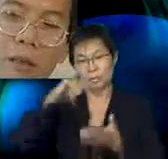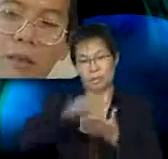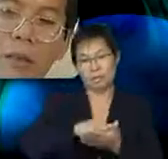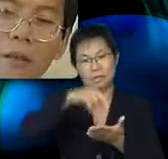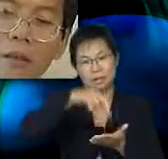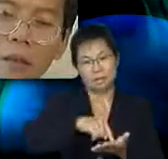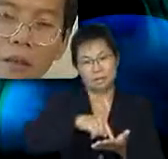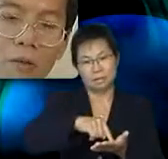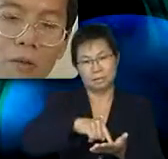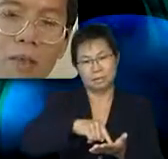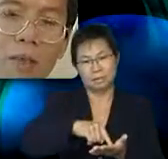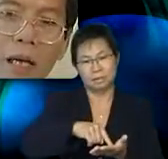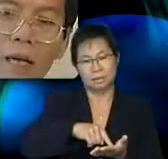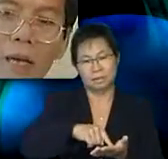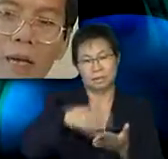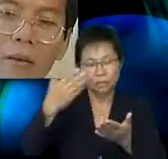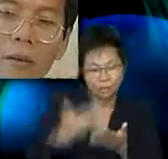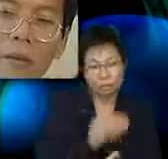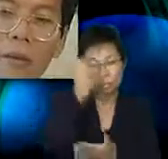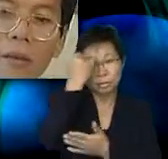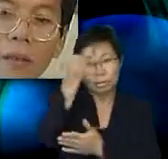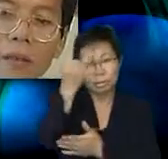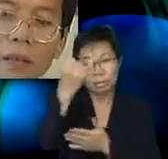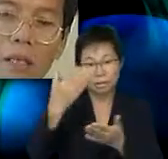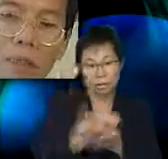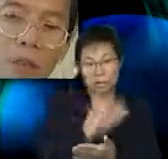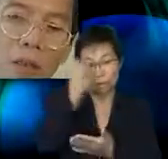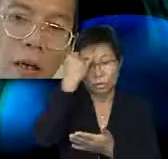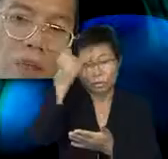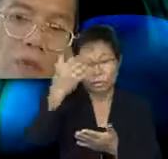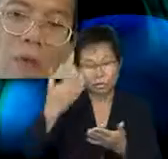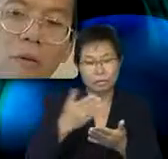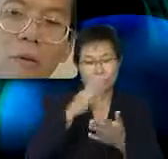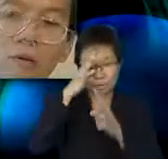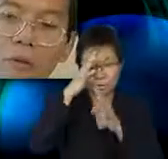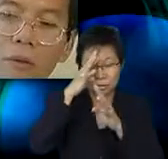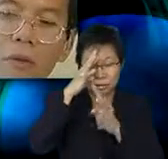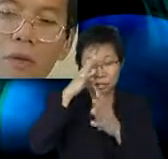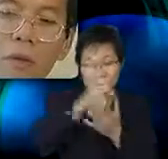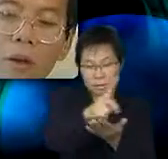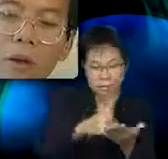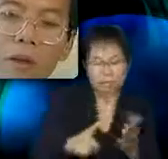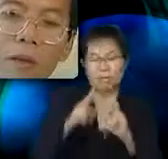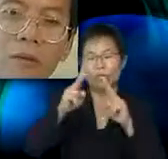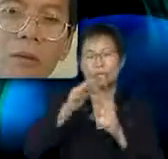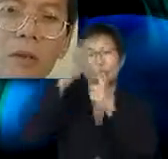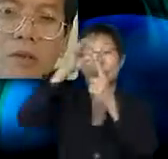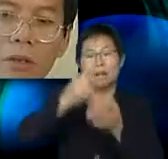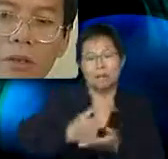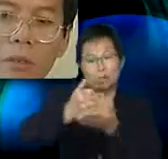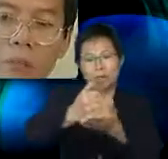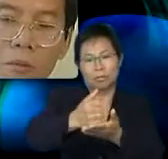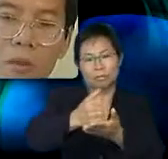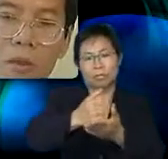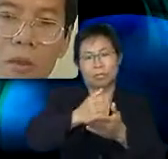this innovative design is especially helpful to primary 1 to primary